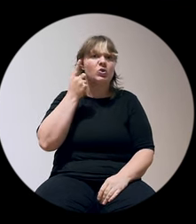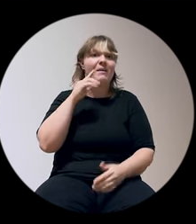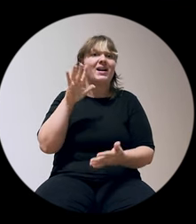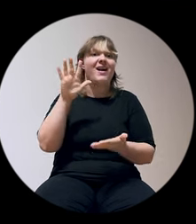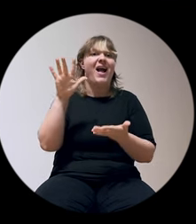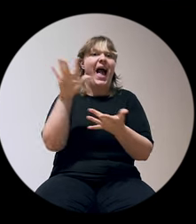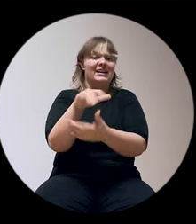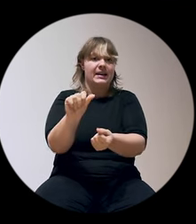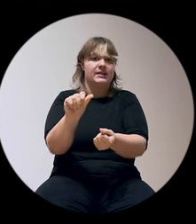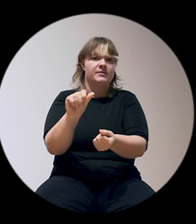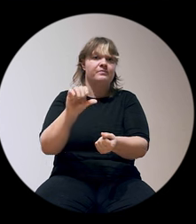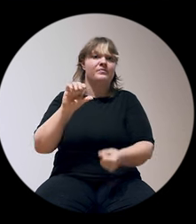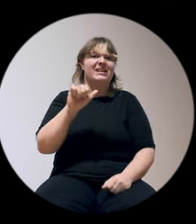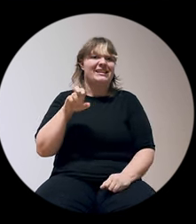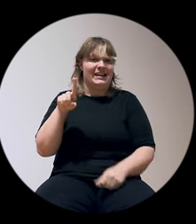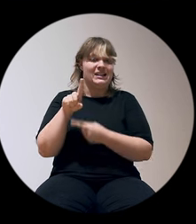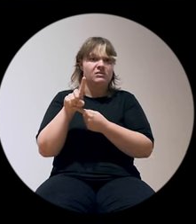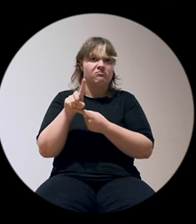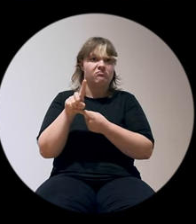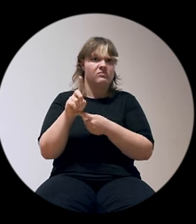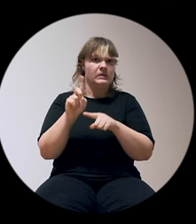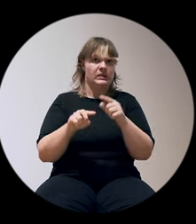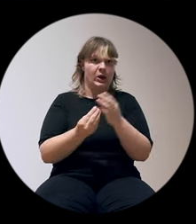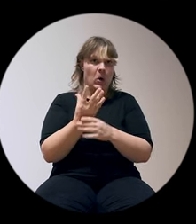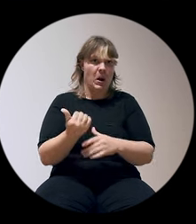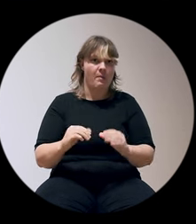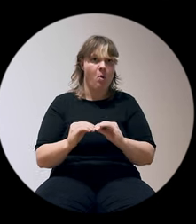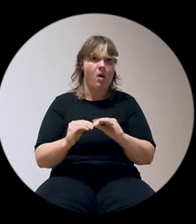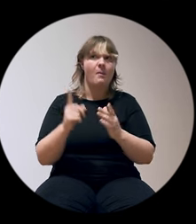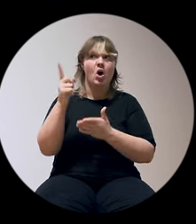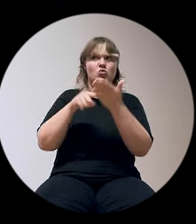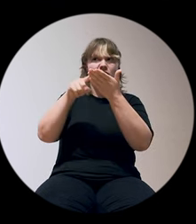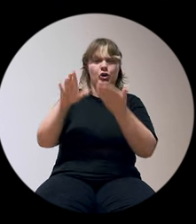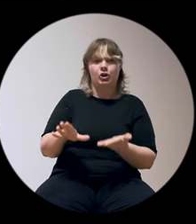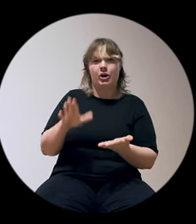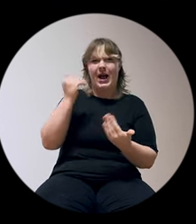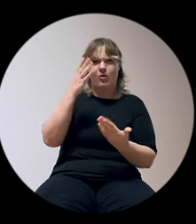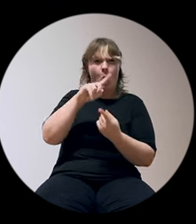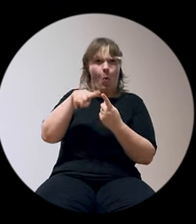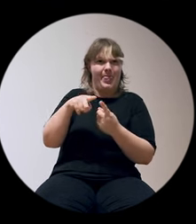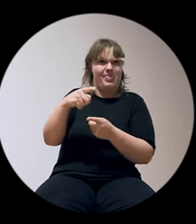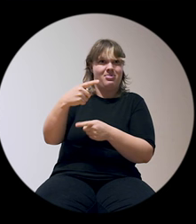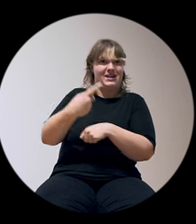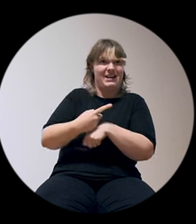extinct, the seeds, and a researcher, I don't know the exact date, but